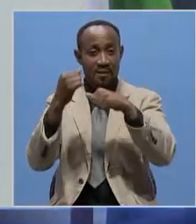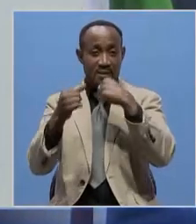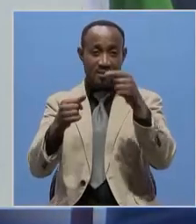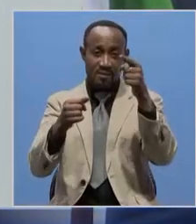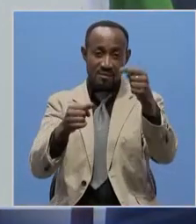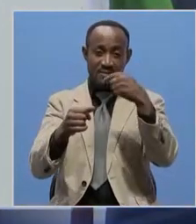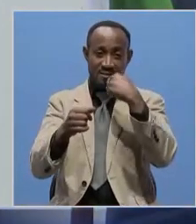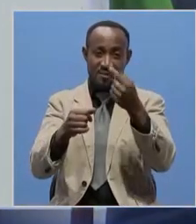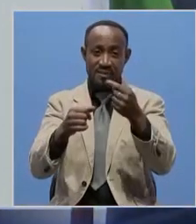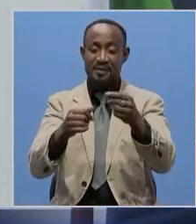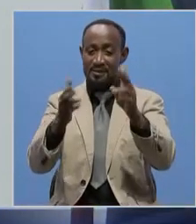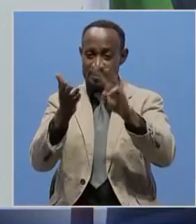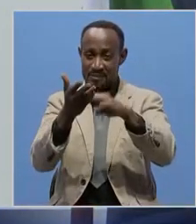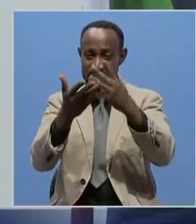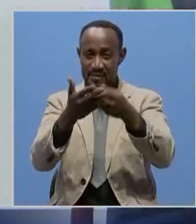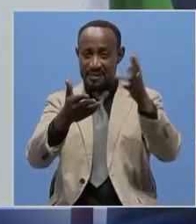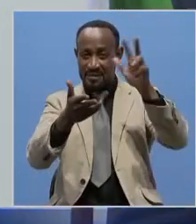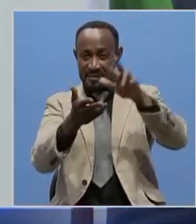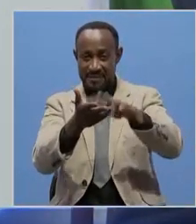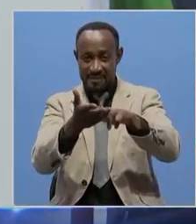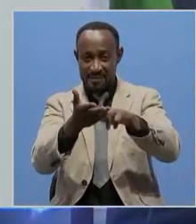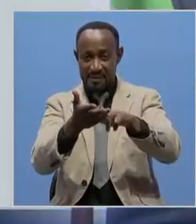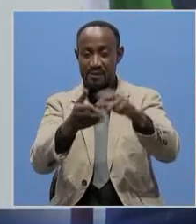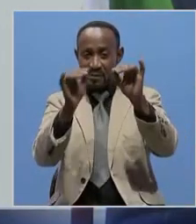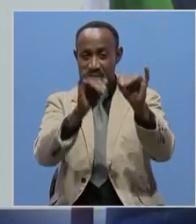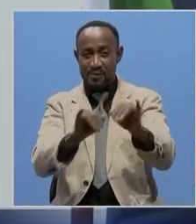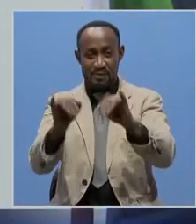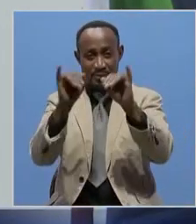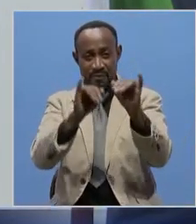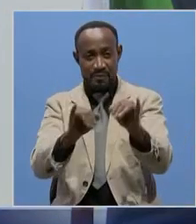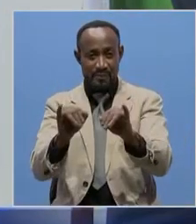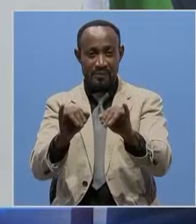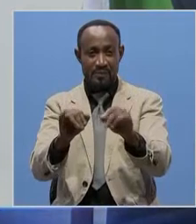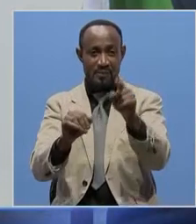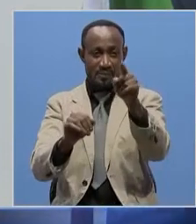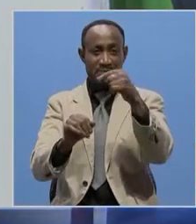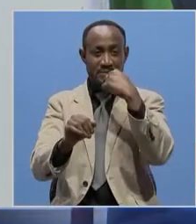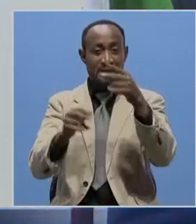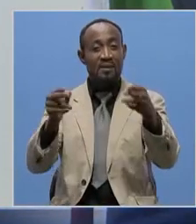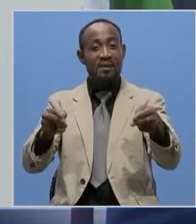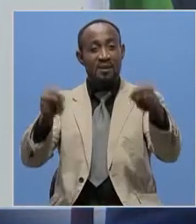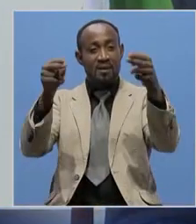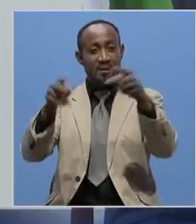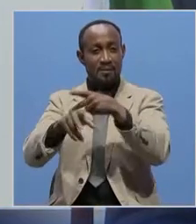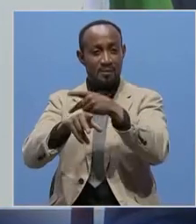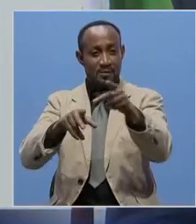witnessed the signing, where he called for effective implementation. Implement it with high professionalism